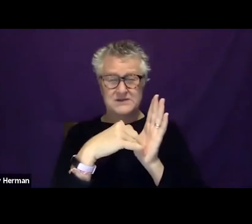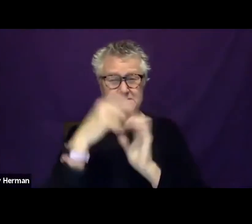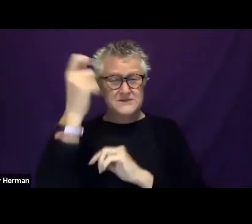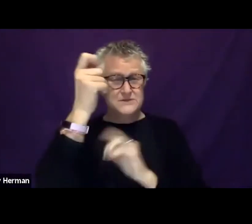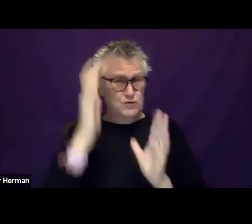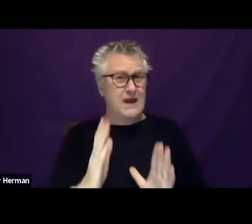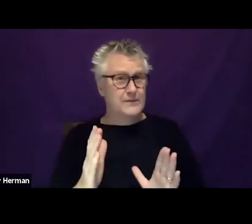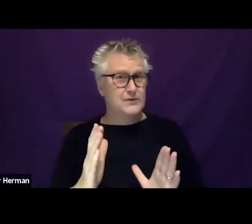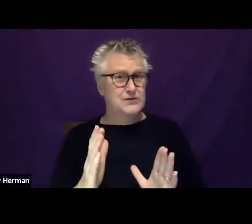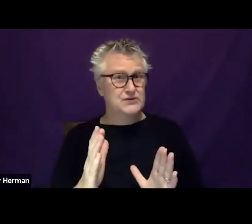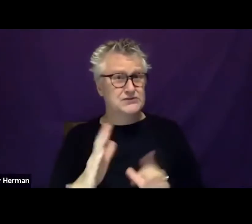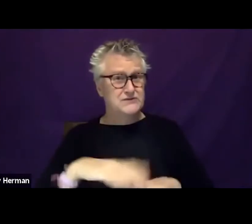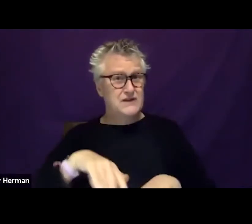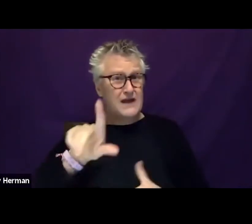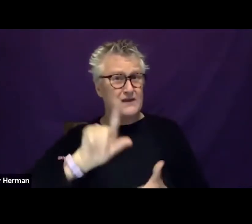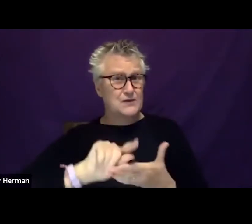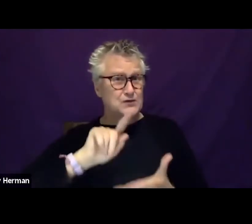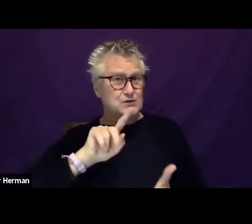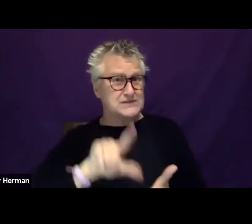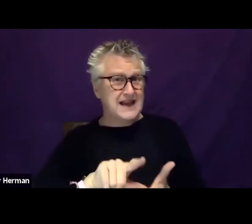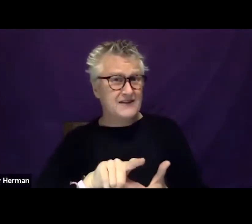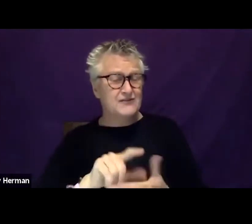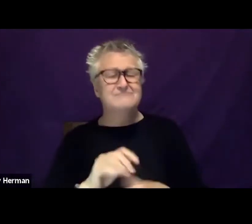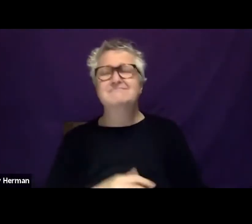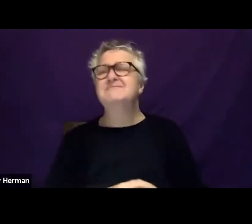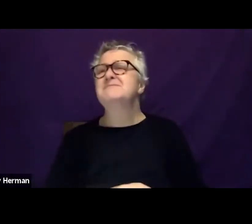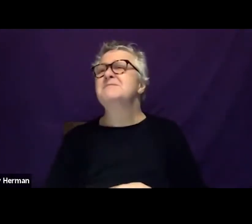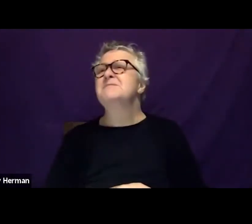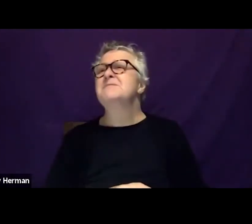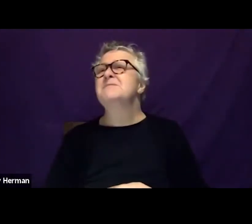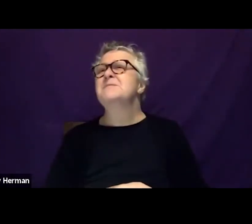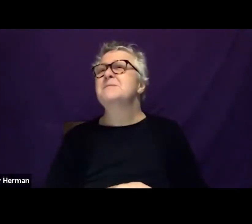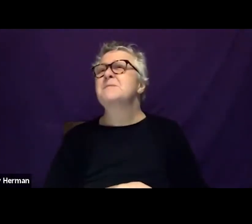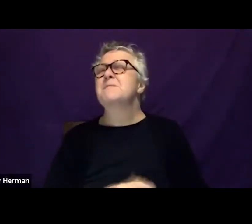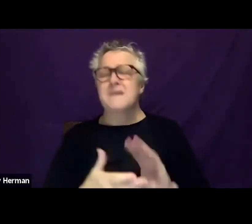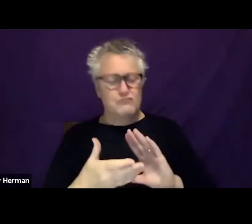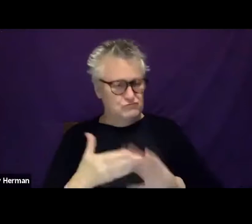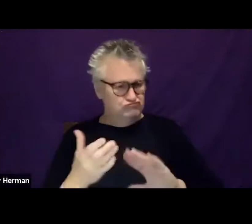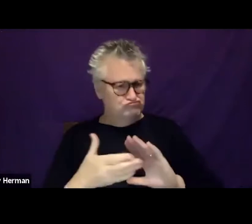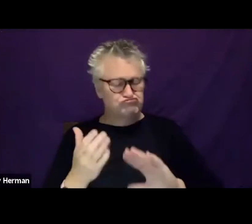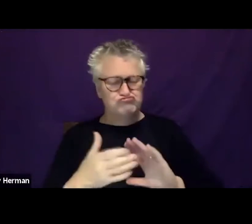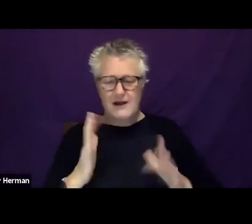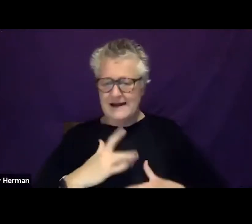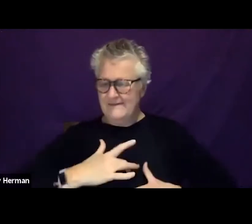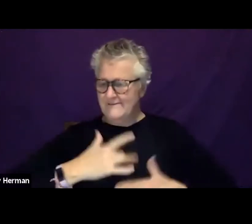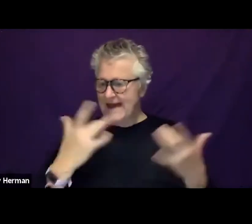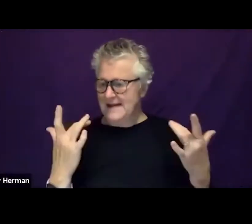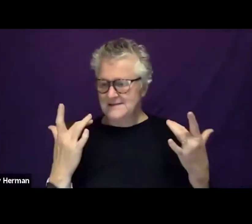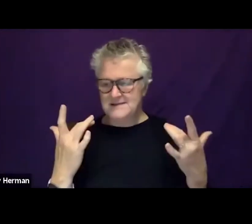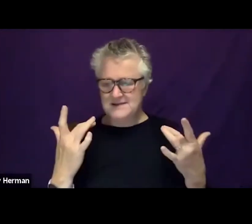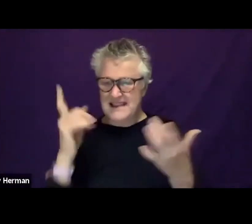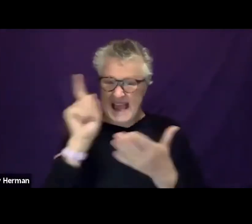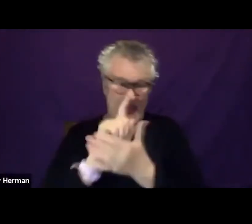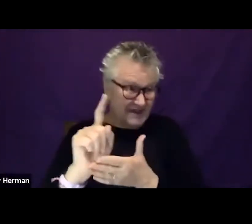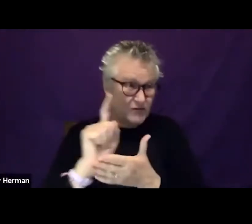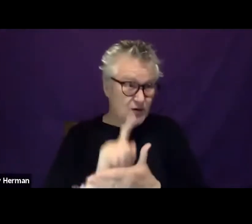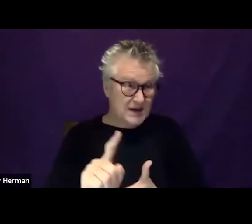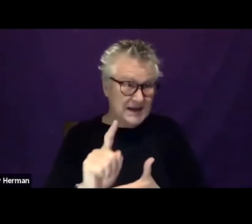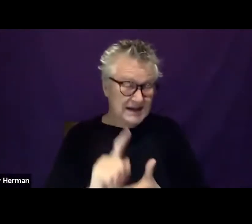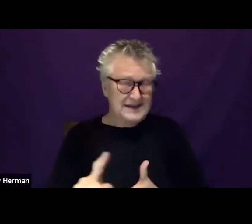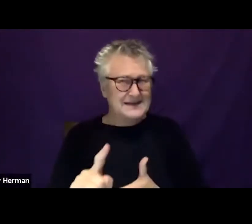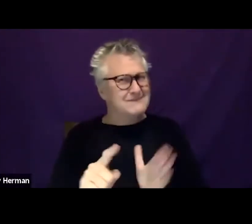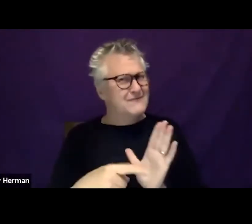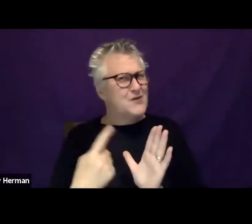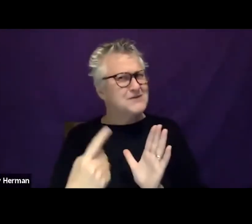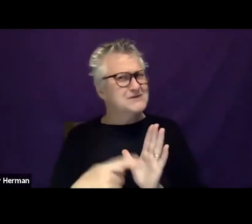We run events every week, pretty much. We have done 2 a week at some point, but then Amy ran out of